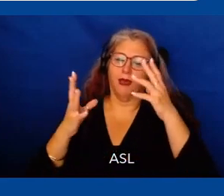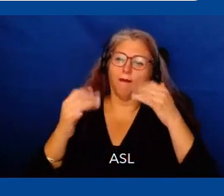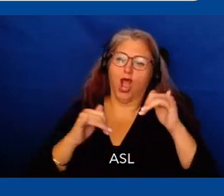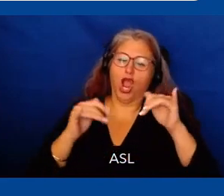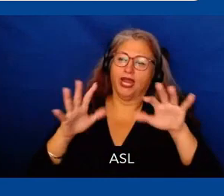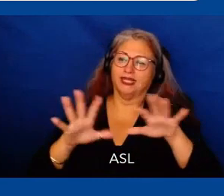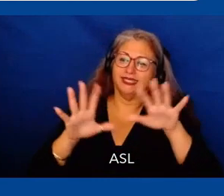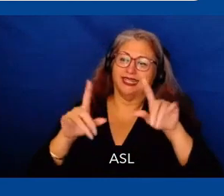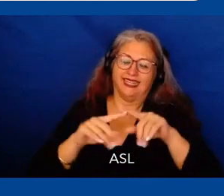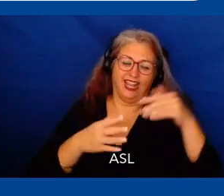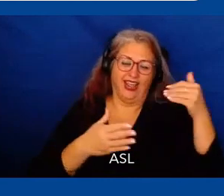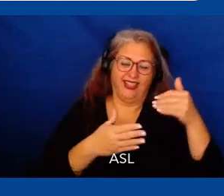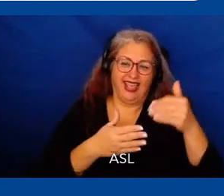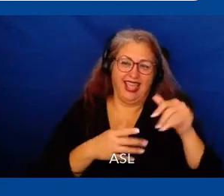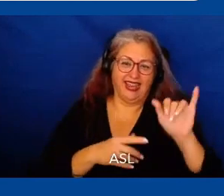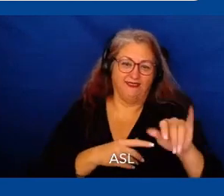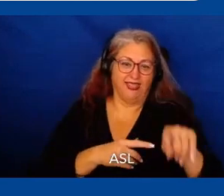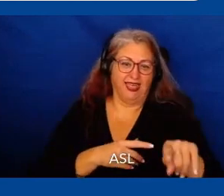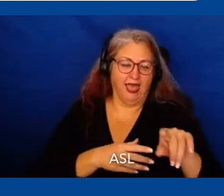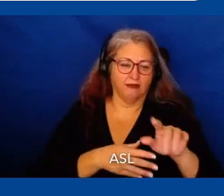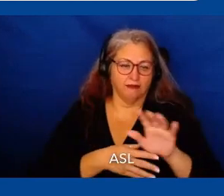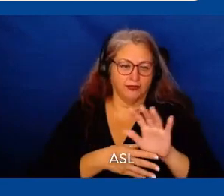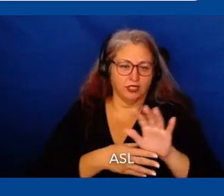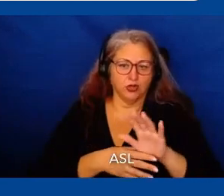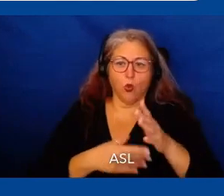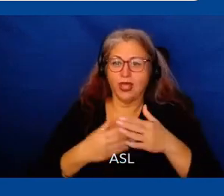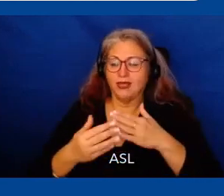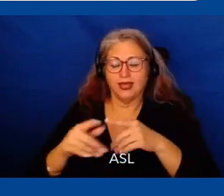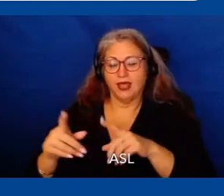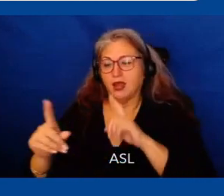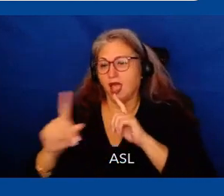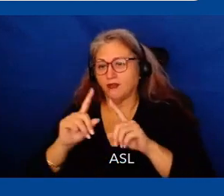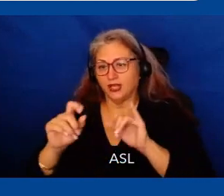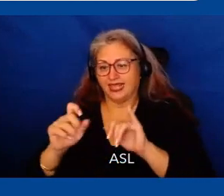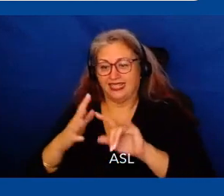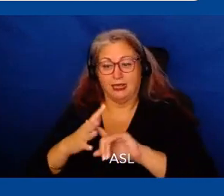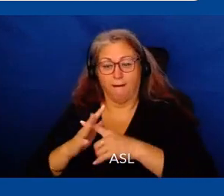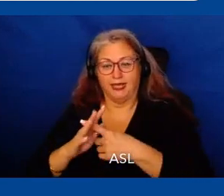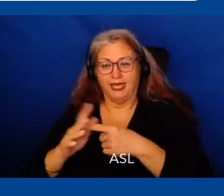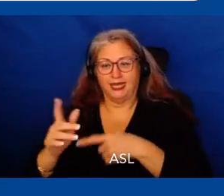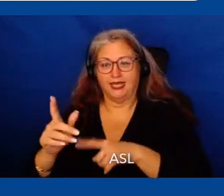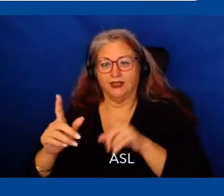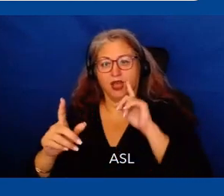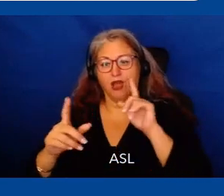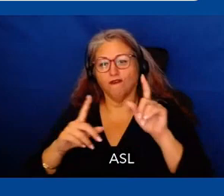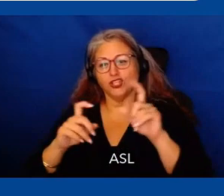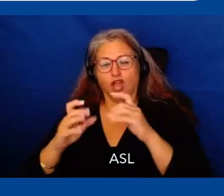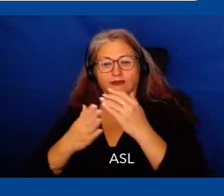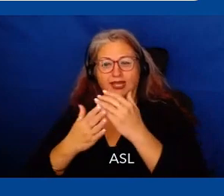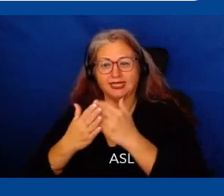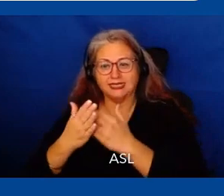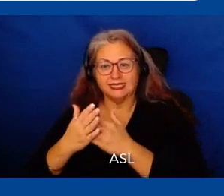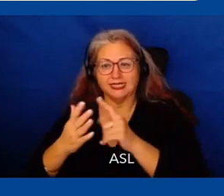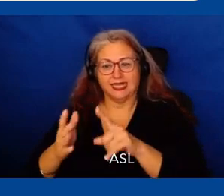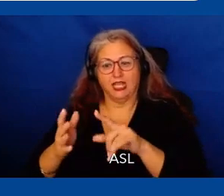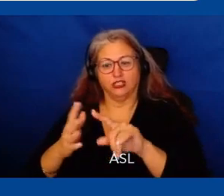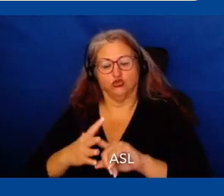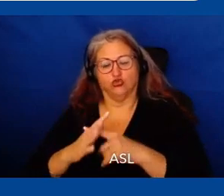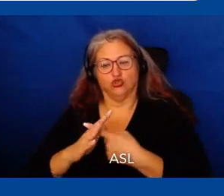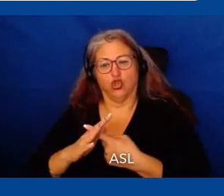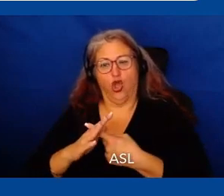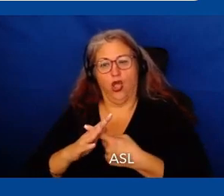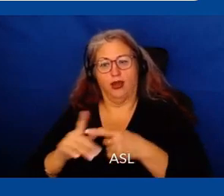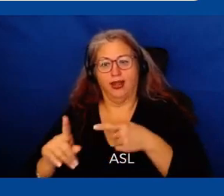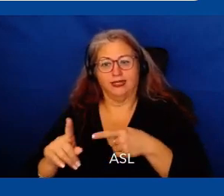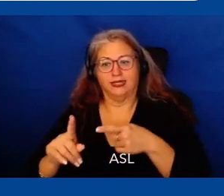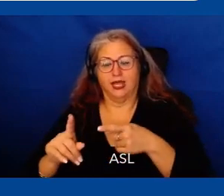the end of the piece, and or even the conversation that opens it, the sort of photography lesson that opens the piece, was